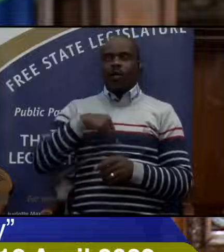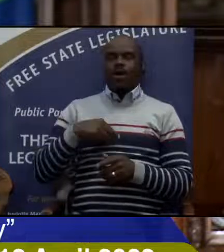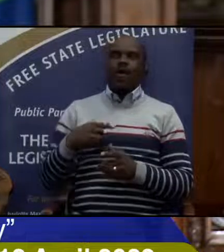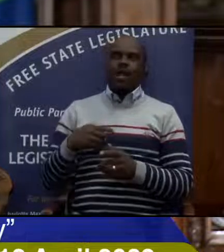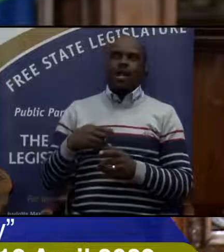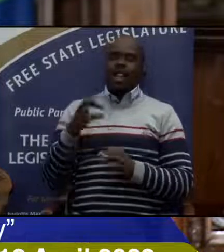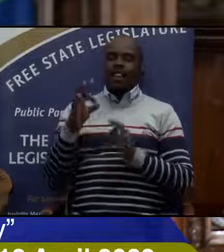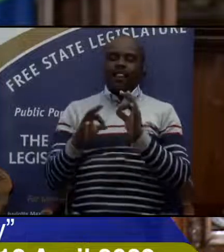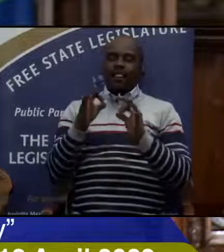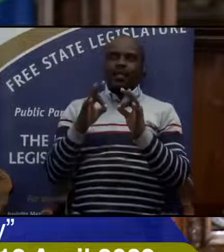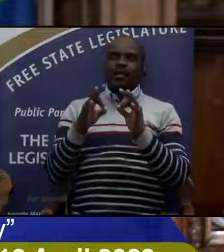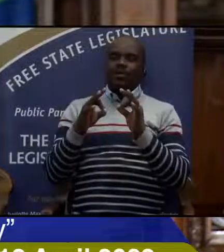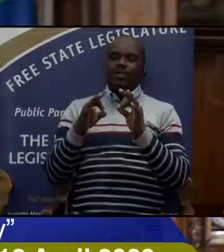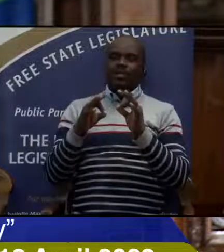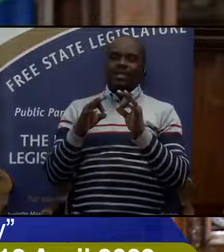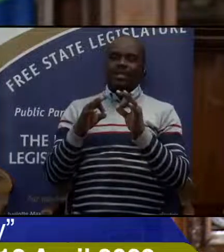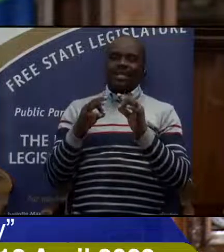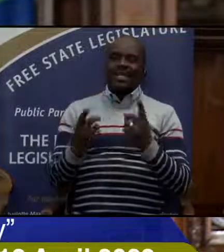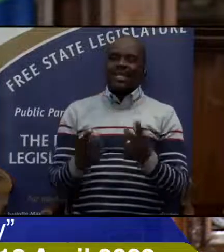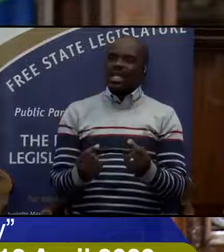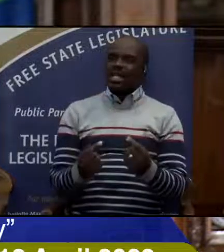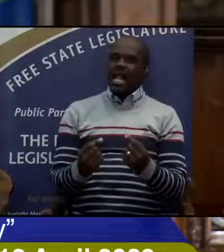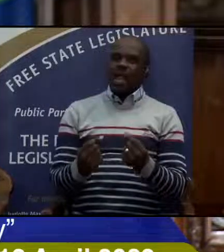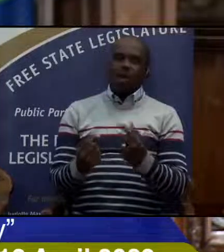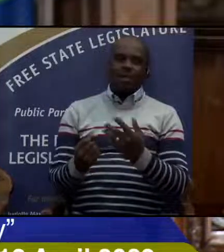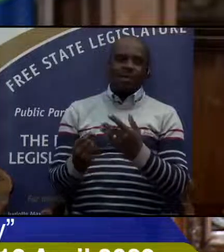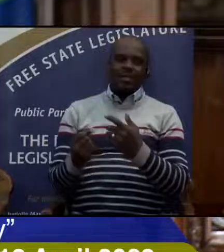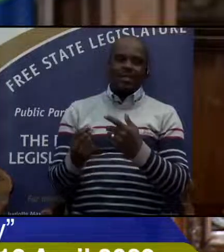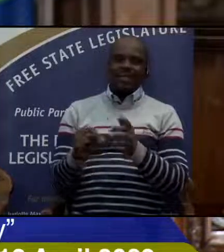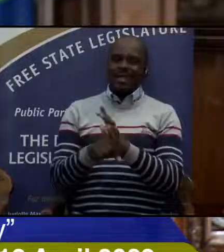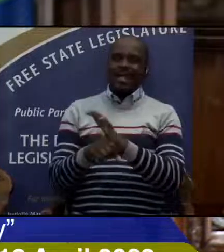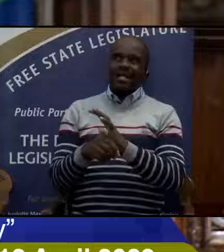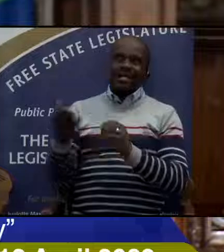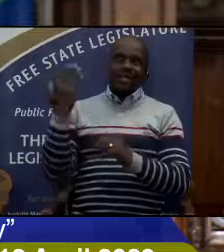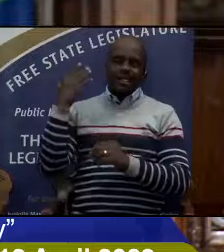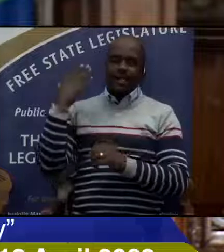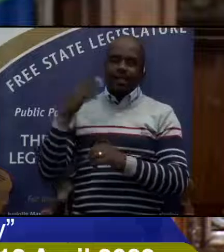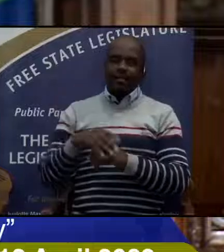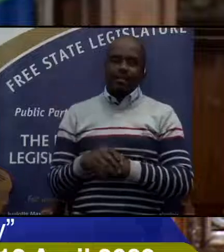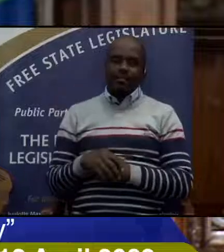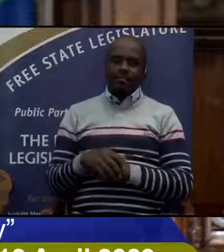without proper structures on the ground, it will not assist.